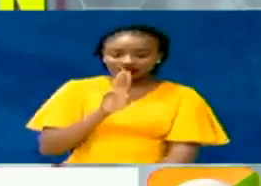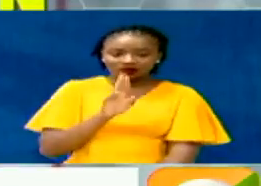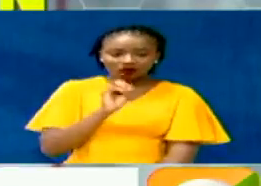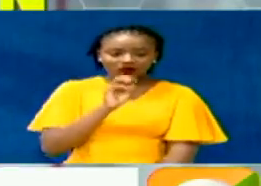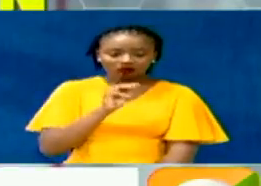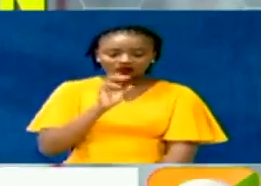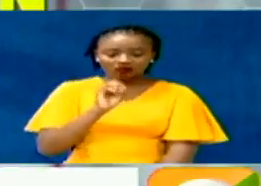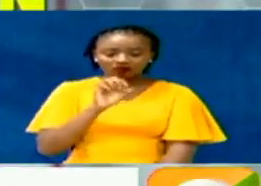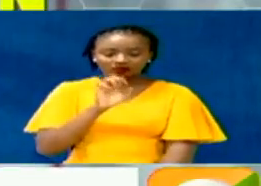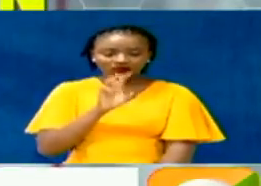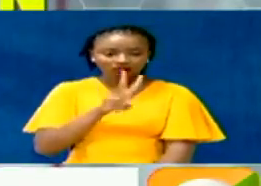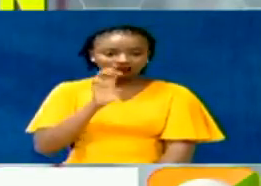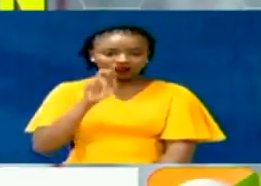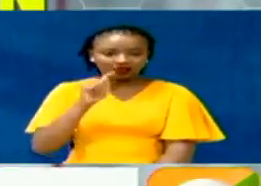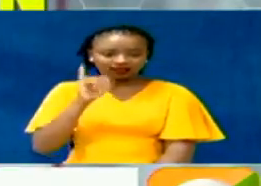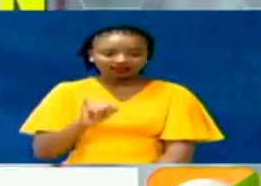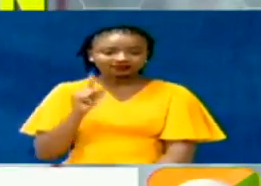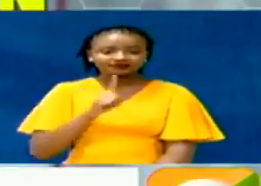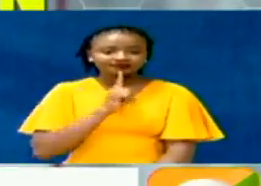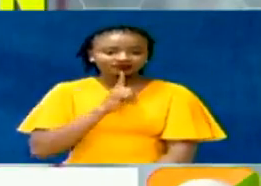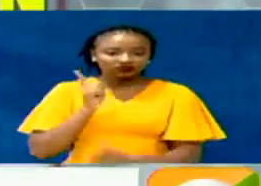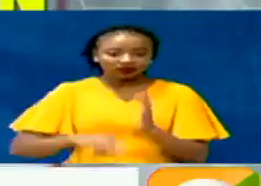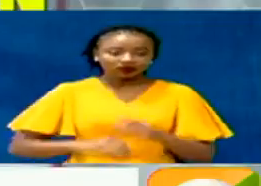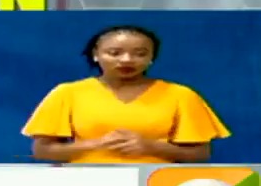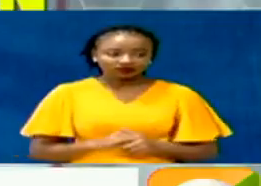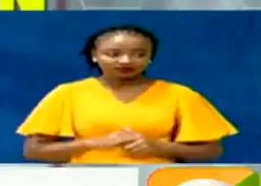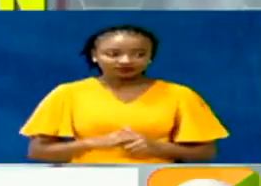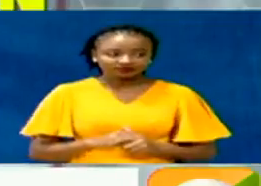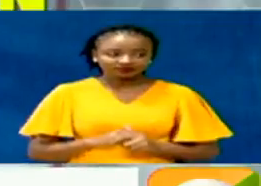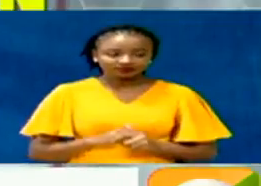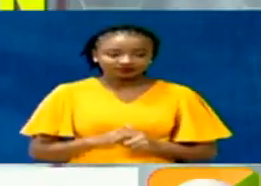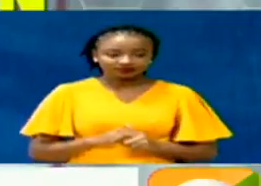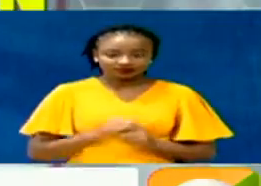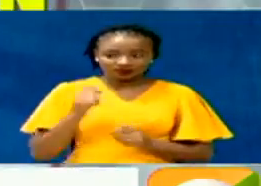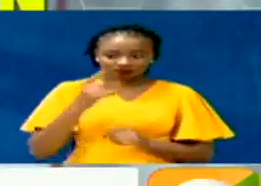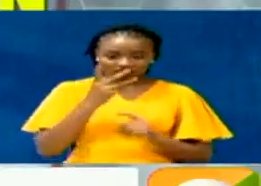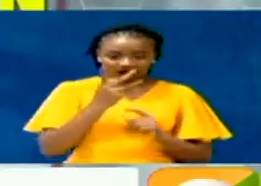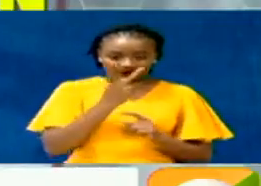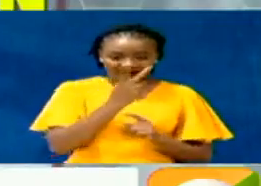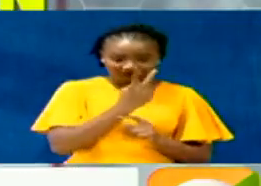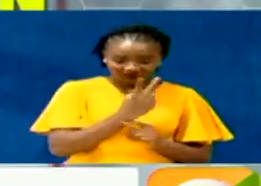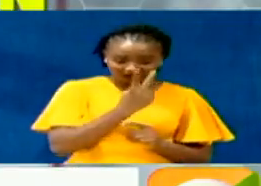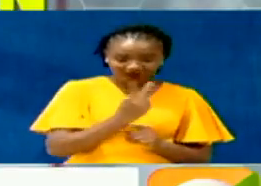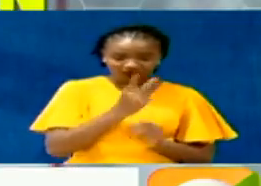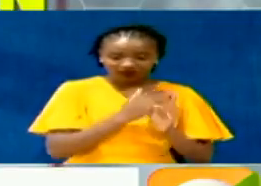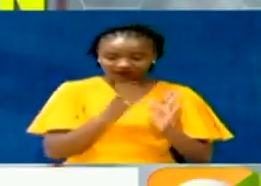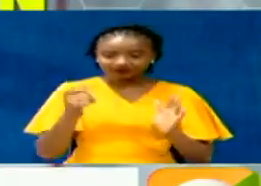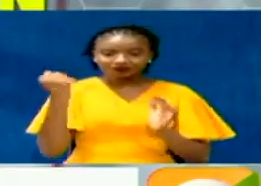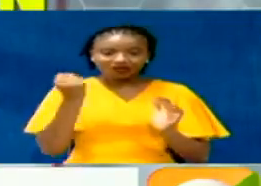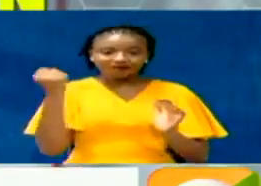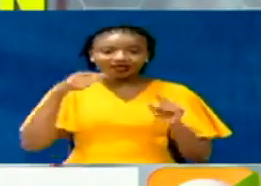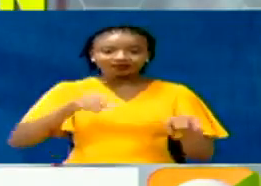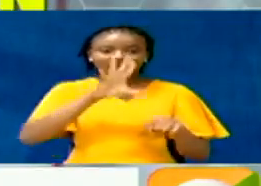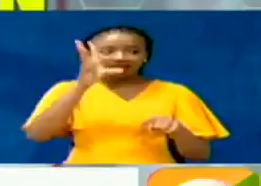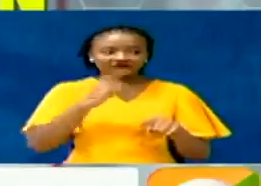the World Health Organization WHO Regional Director for Africa, between February and May, the continent received just